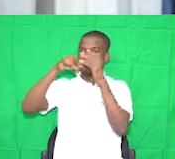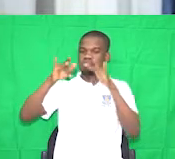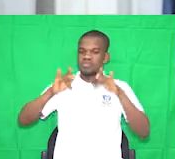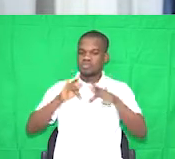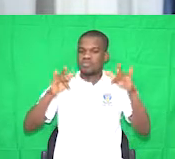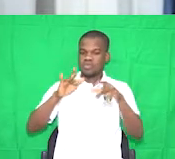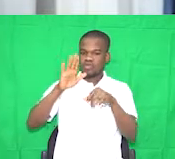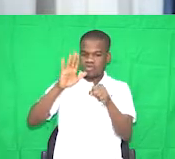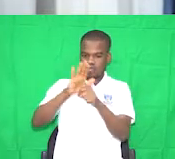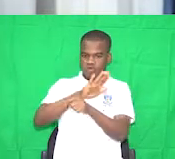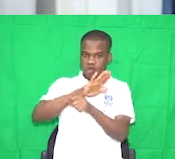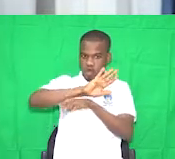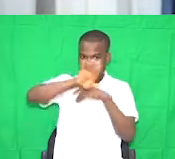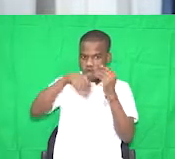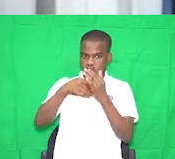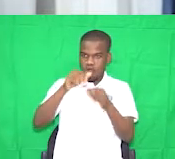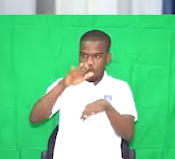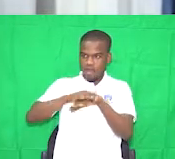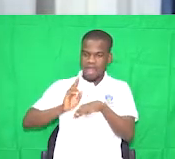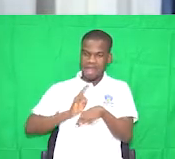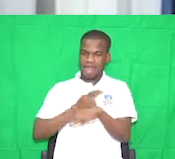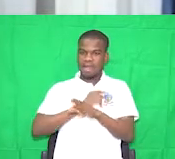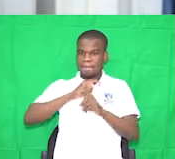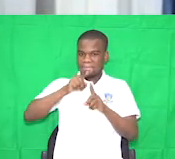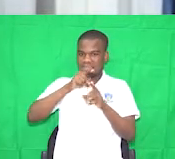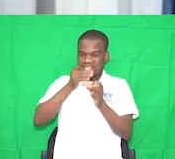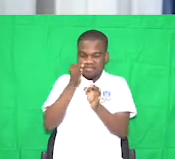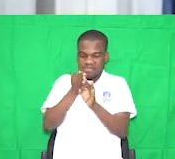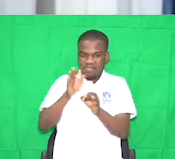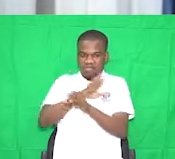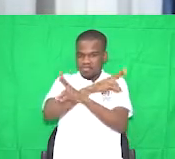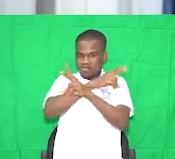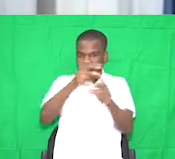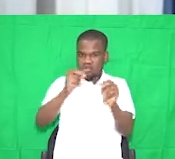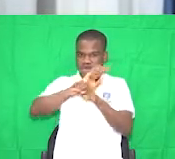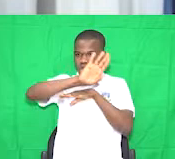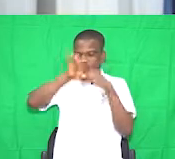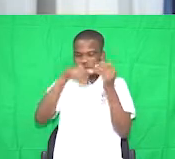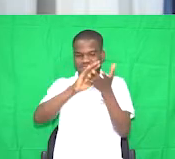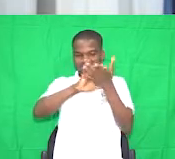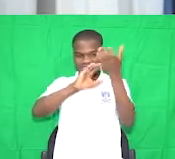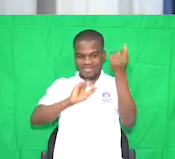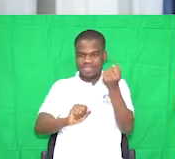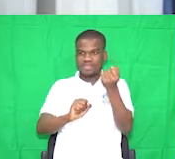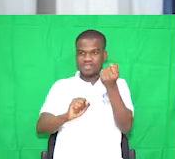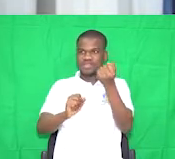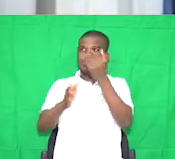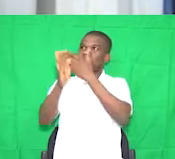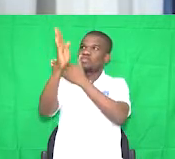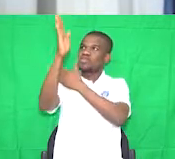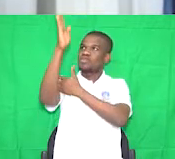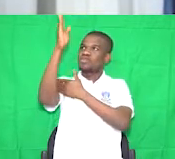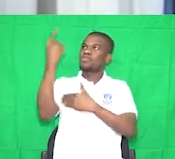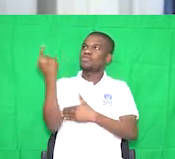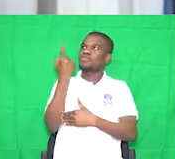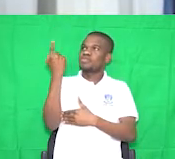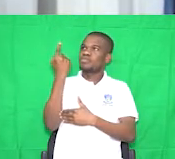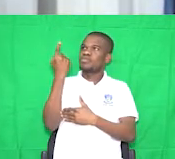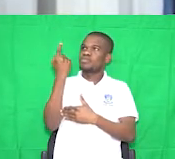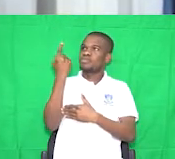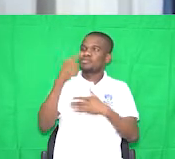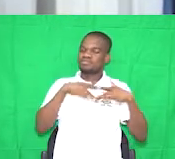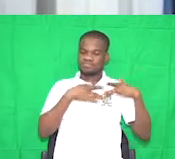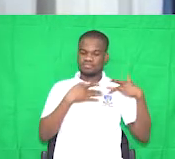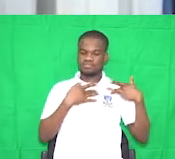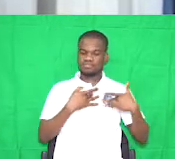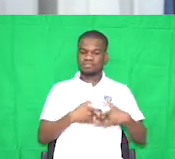mercies. We have been unfaithful to the trust committed to our hands.